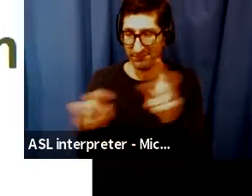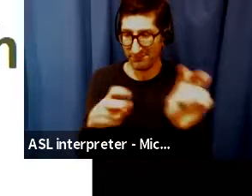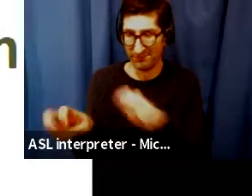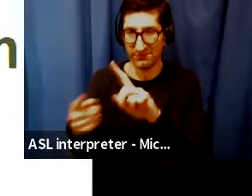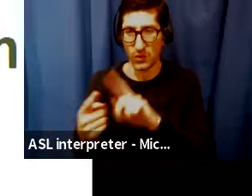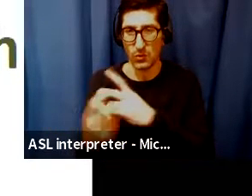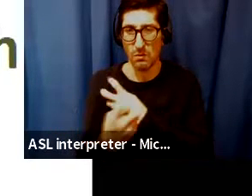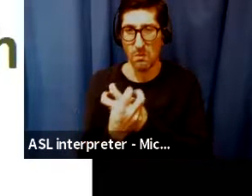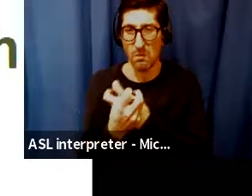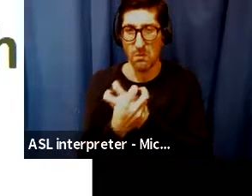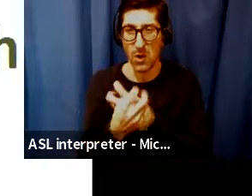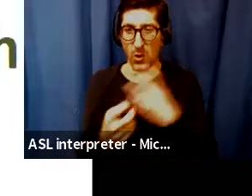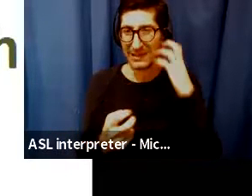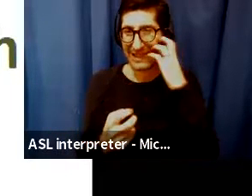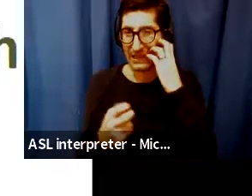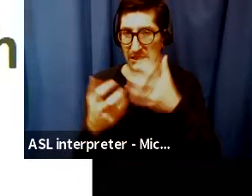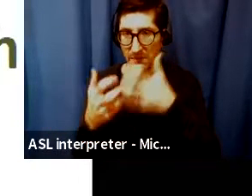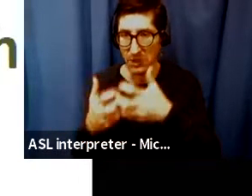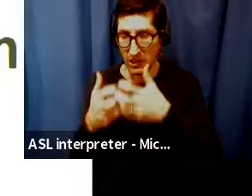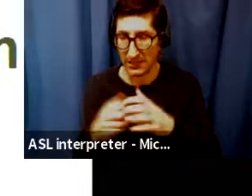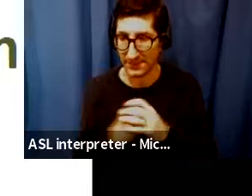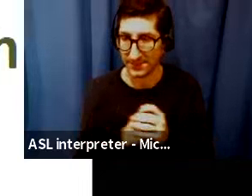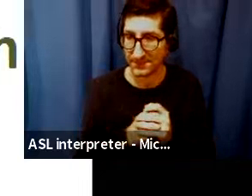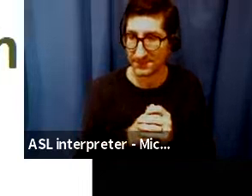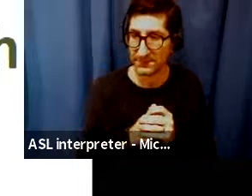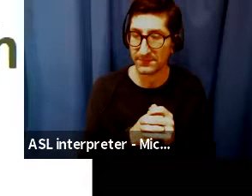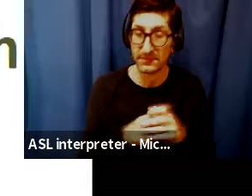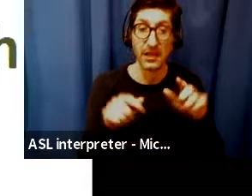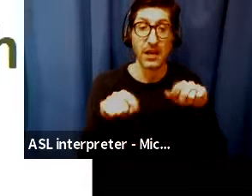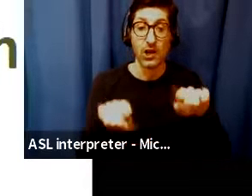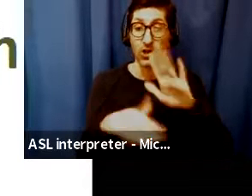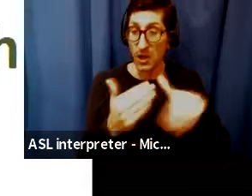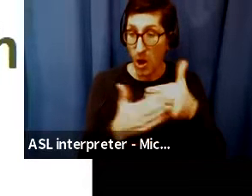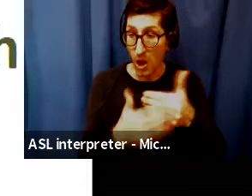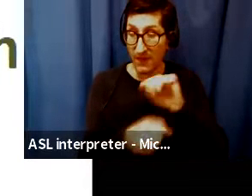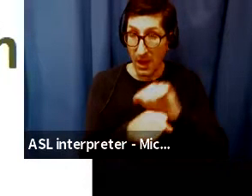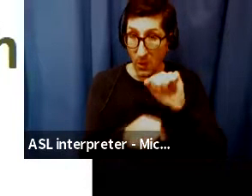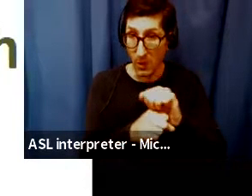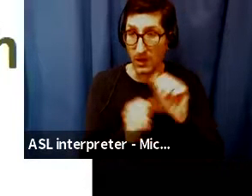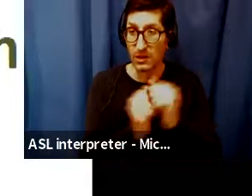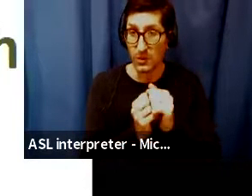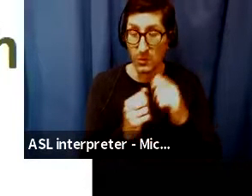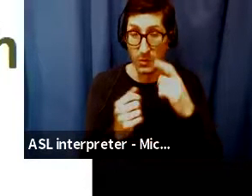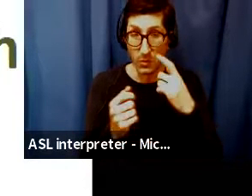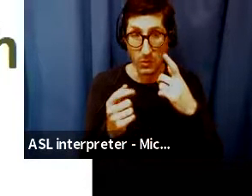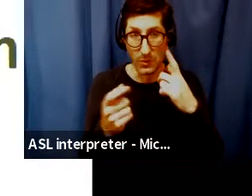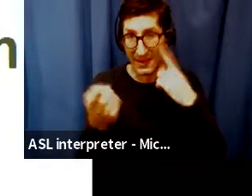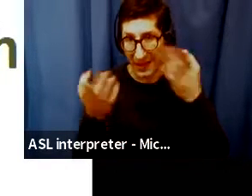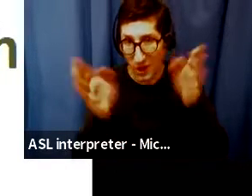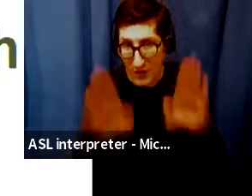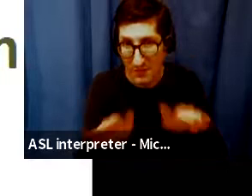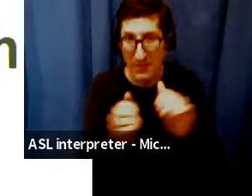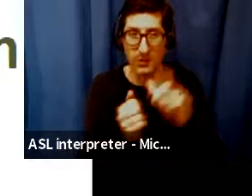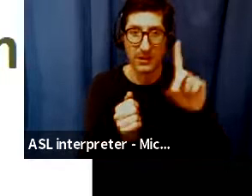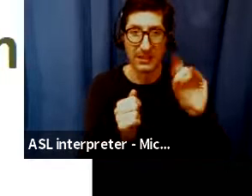point during all of this work that the Department of Justice is doing the settlement agreements, they decided to come out with this